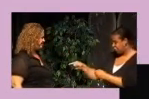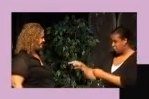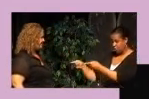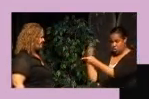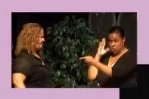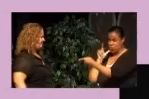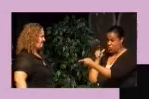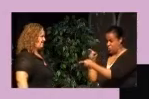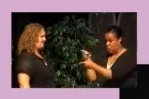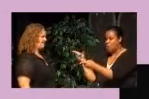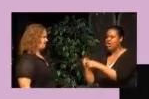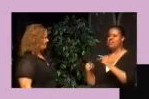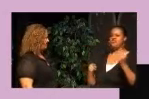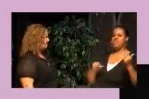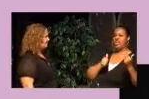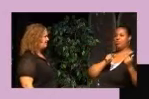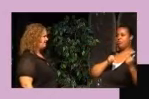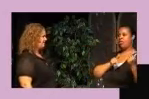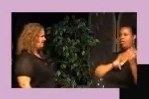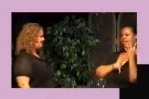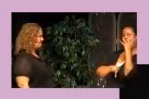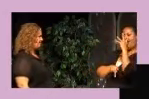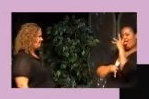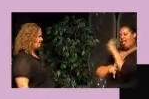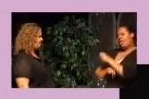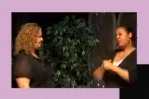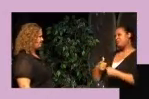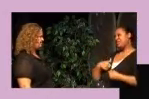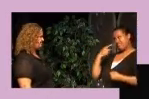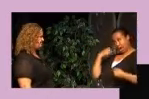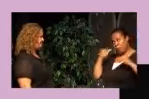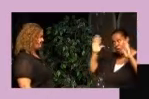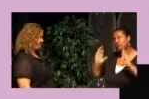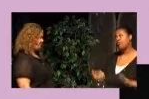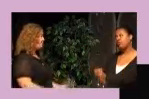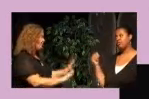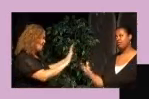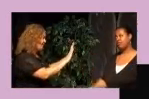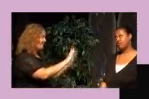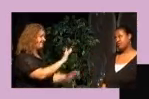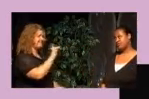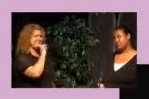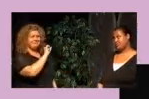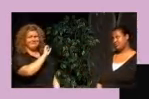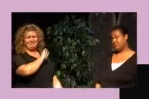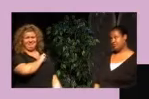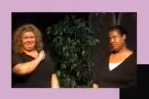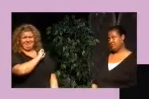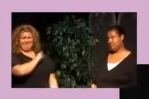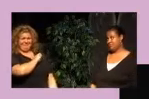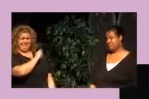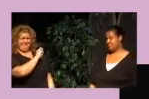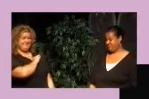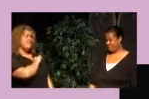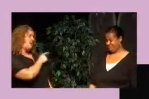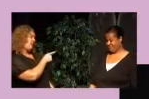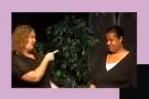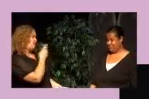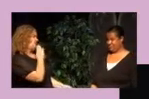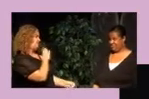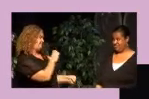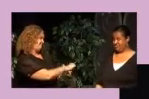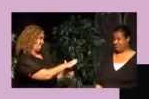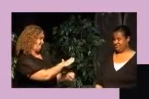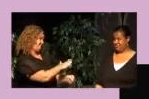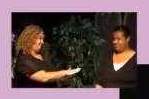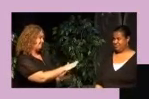wrapped because of me, and think I am wonderful. Wonderful! Ha ha! You may be passable, and even quite